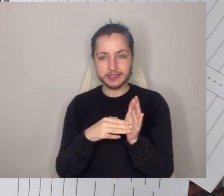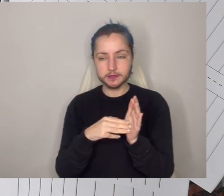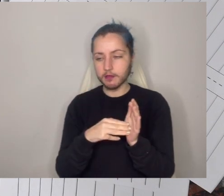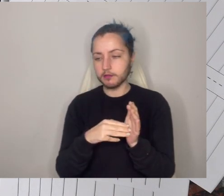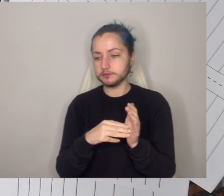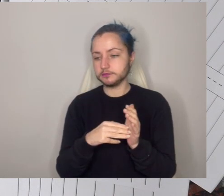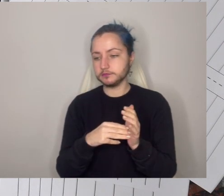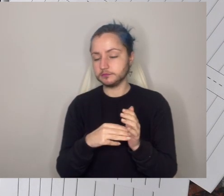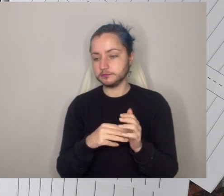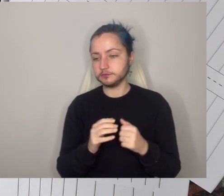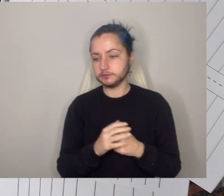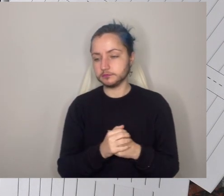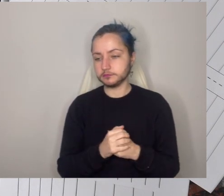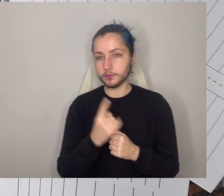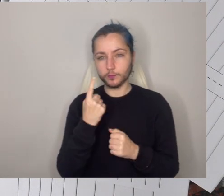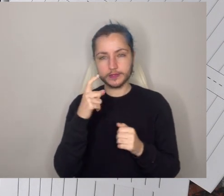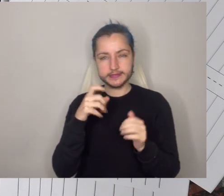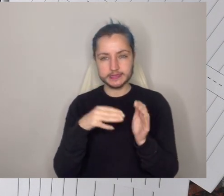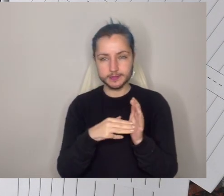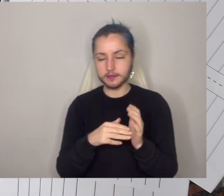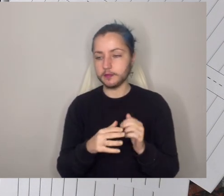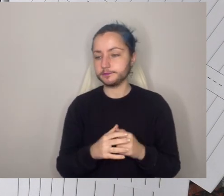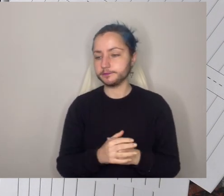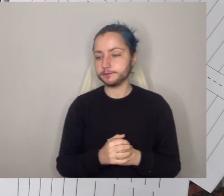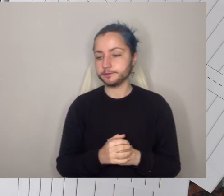2 centimetre line, and then we're going to draw